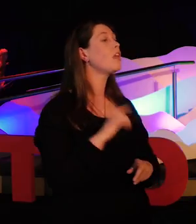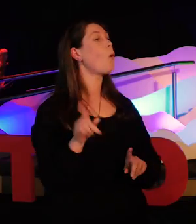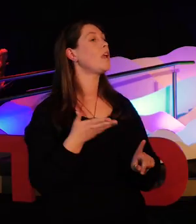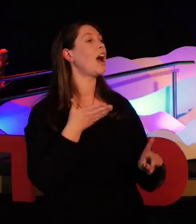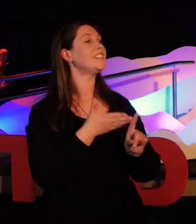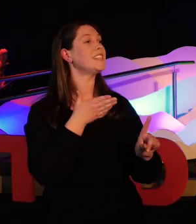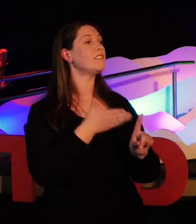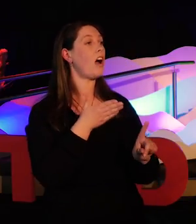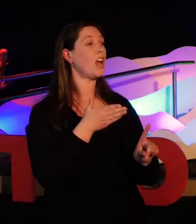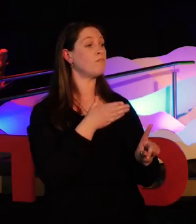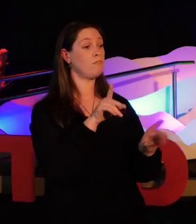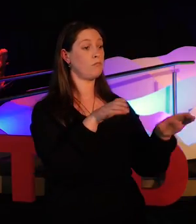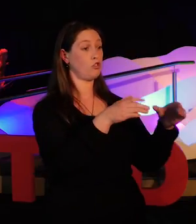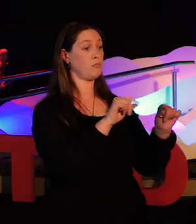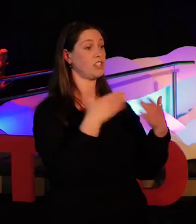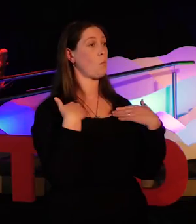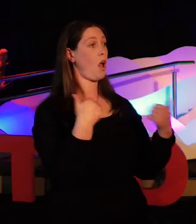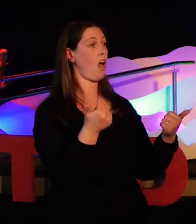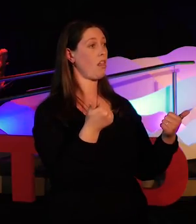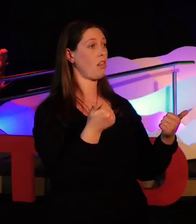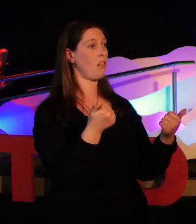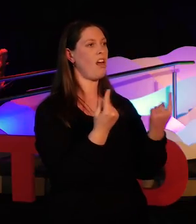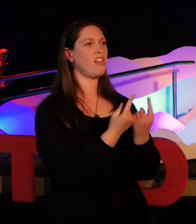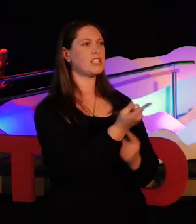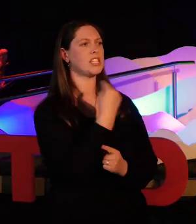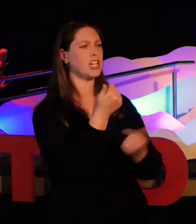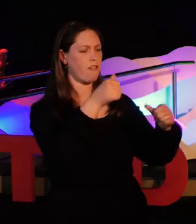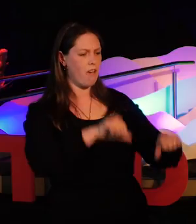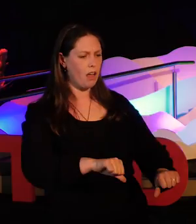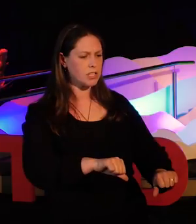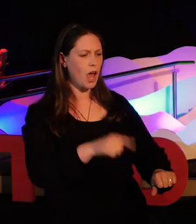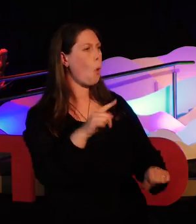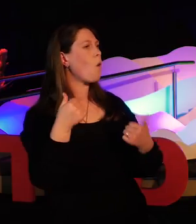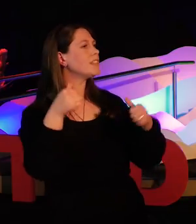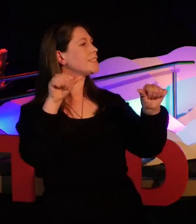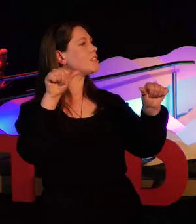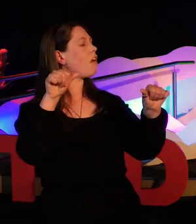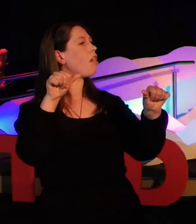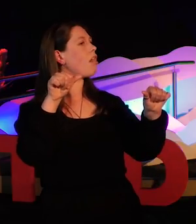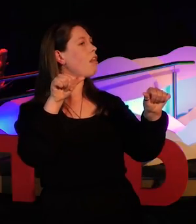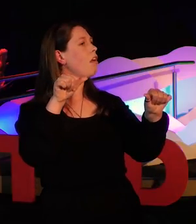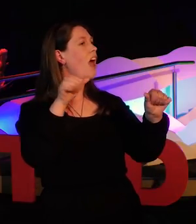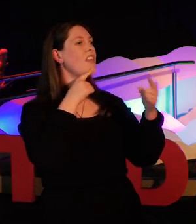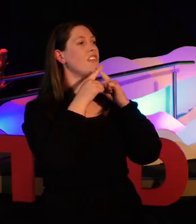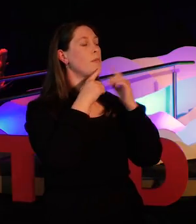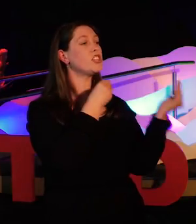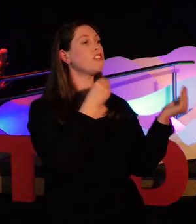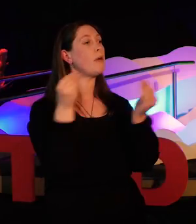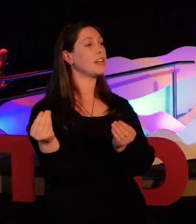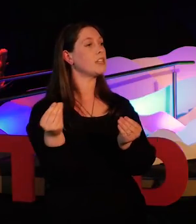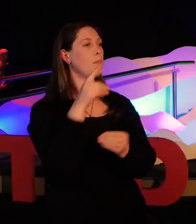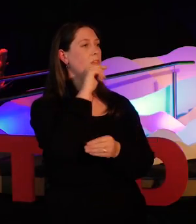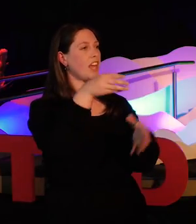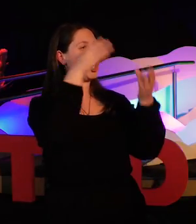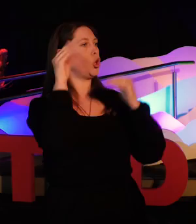And we identify what they do well, what they say they failed at, what they succeeded at, and we give it back to them so